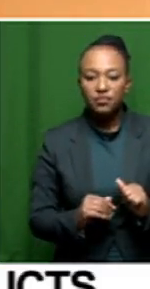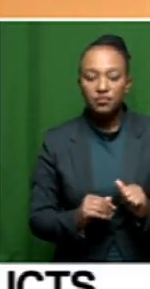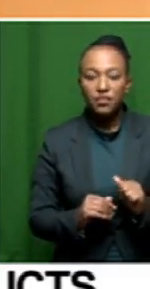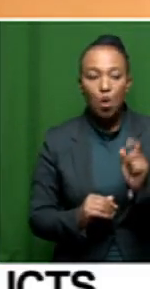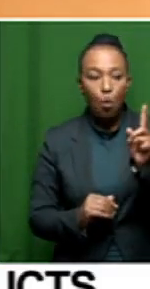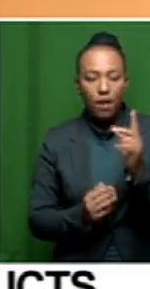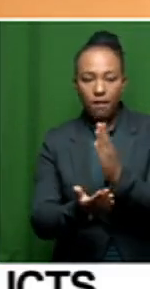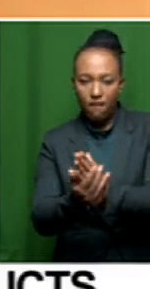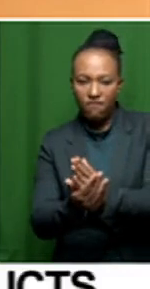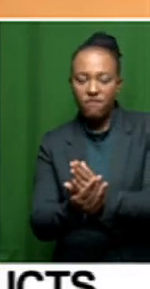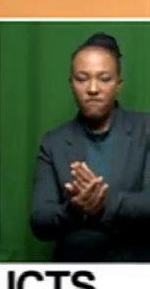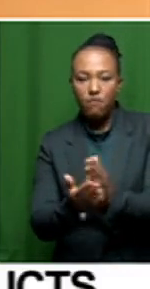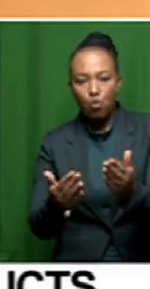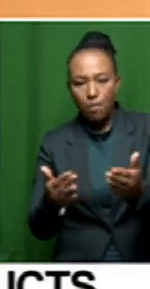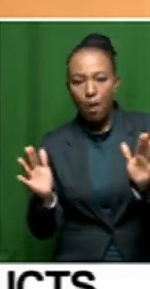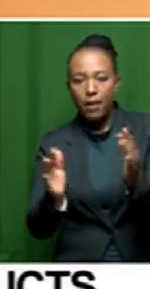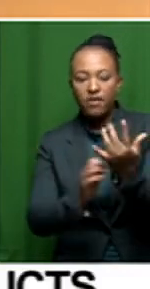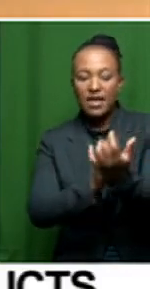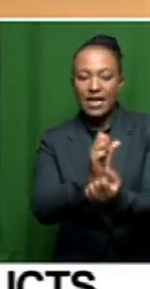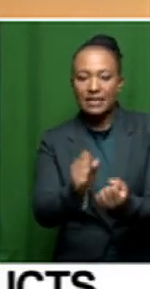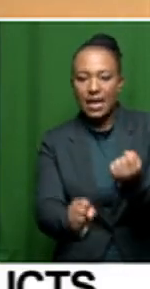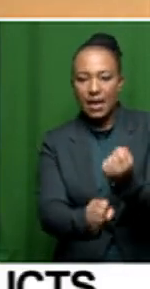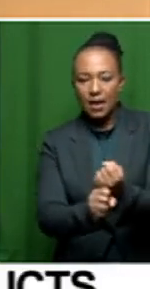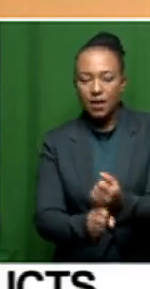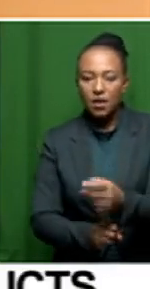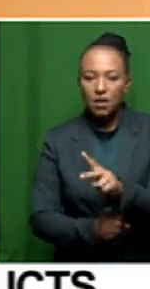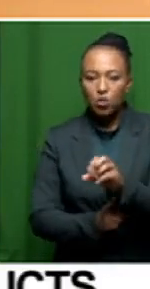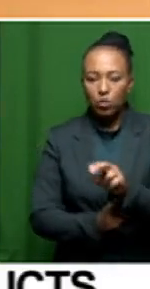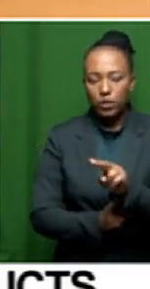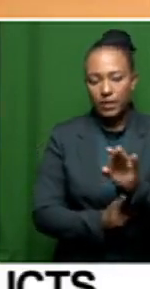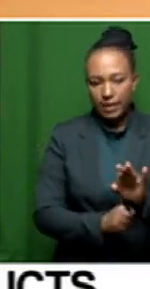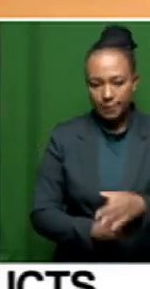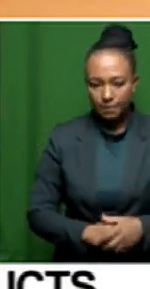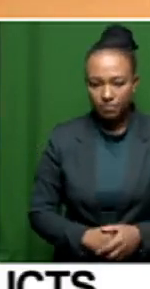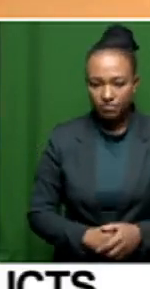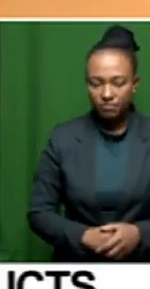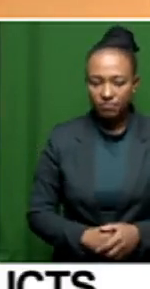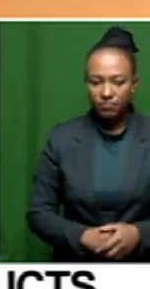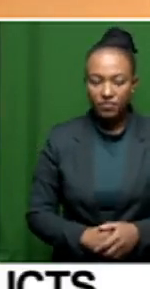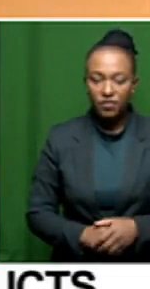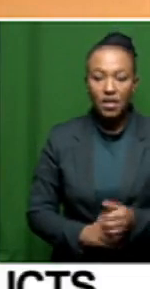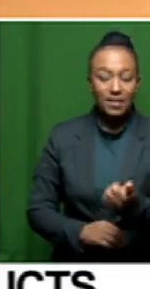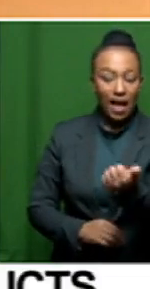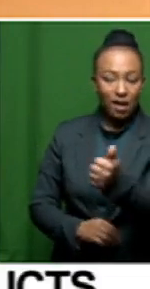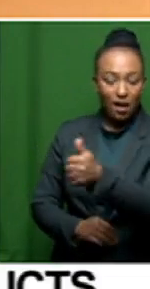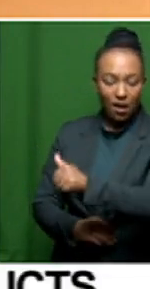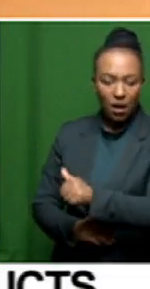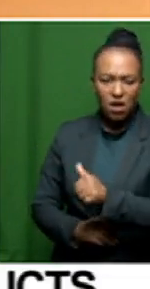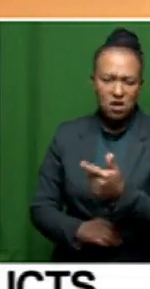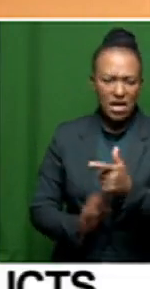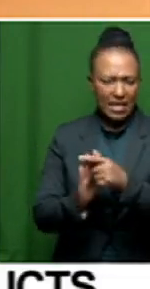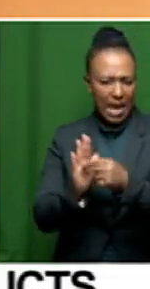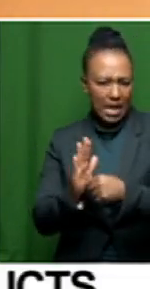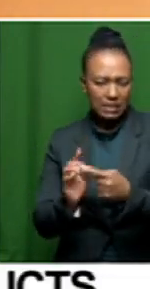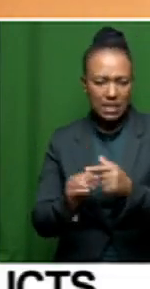1.5 portion is going to be open next year, 2023. They didn't give us the date and